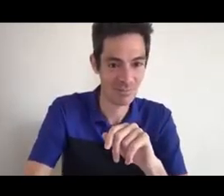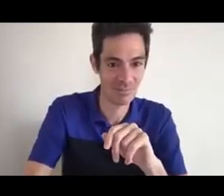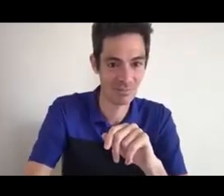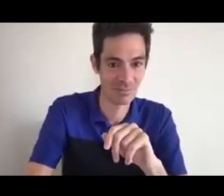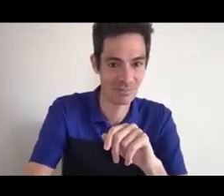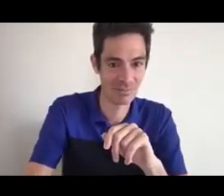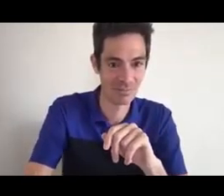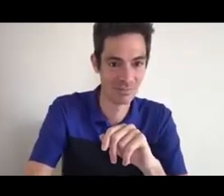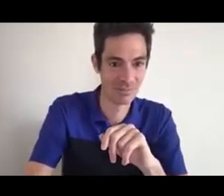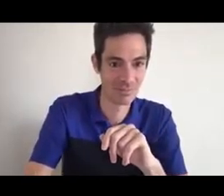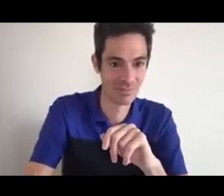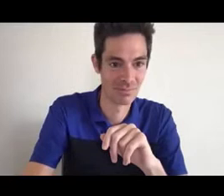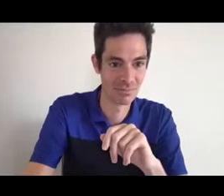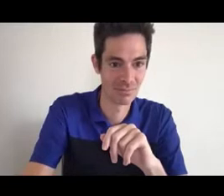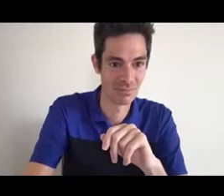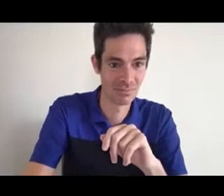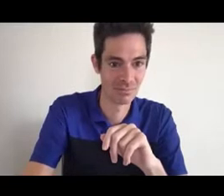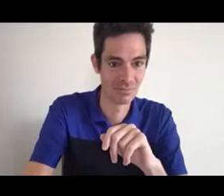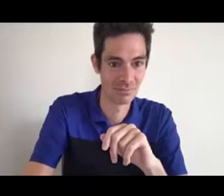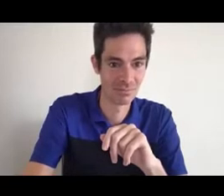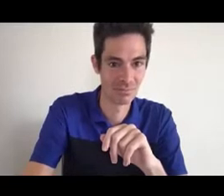structures.